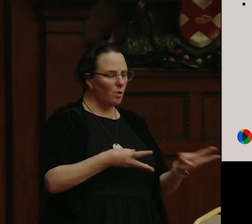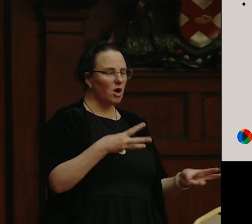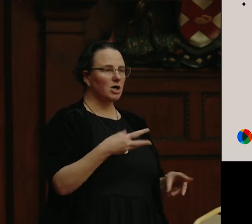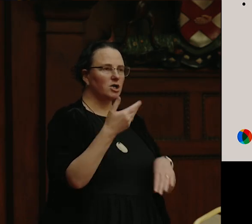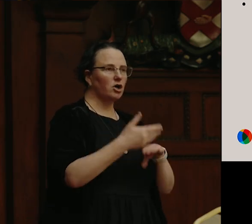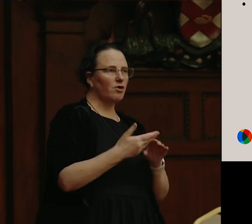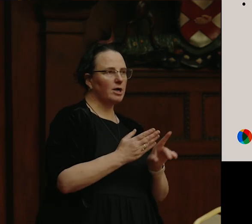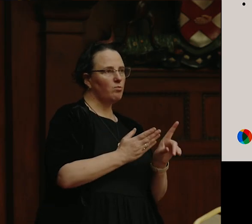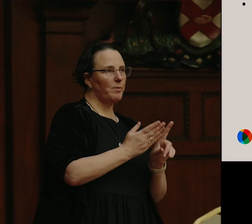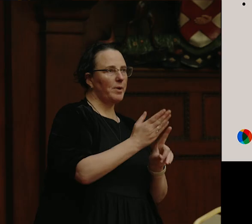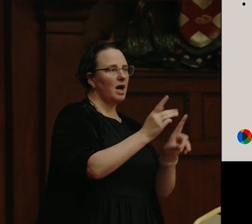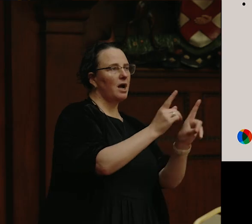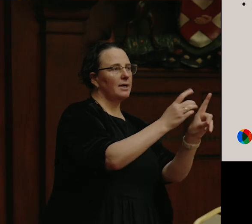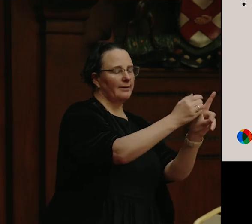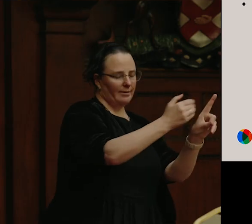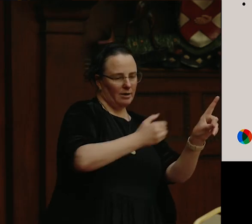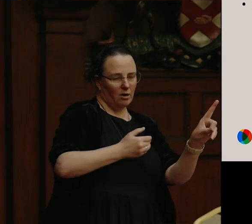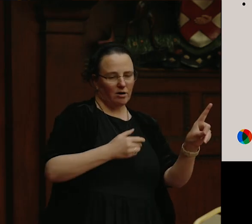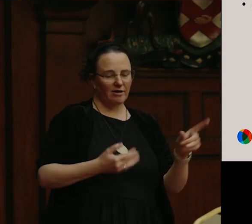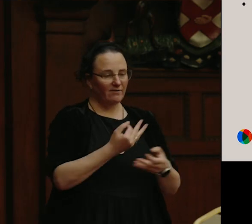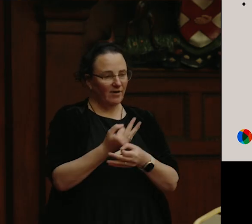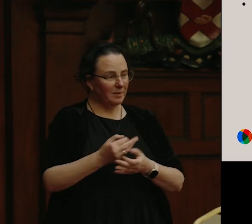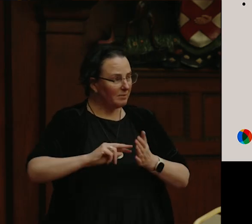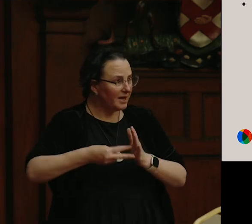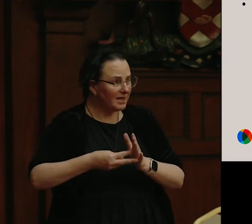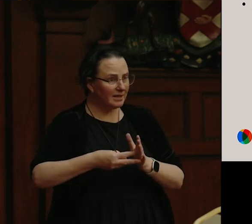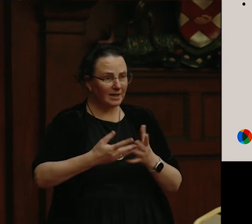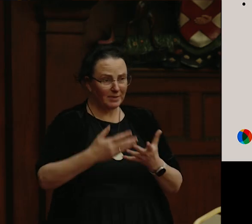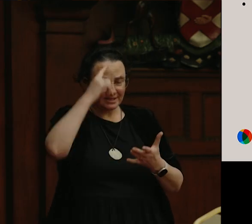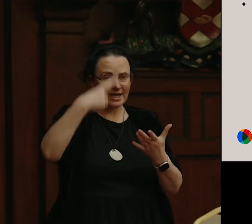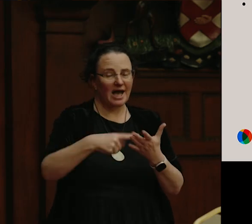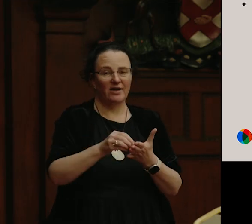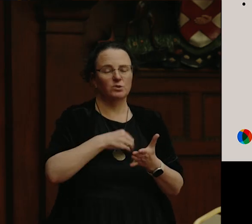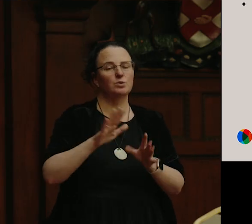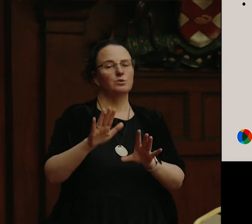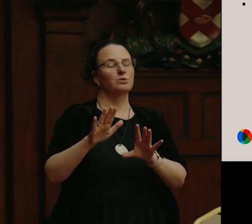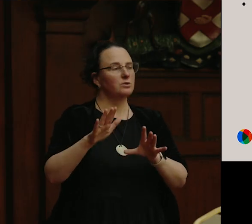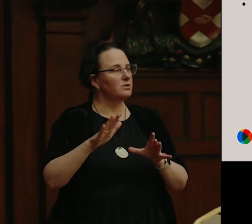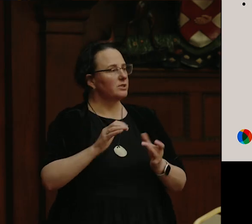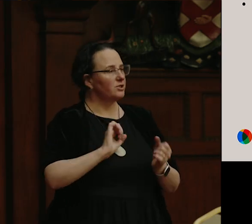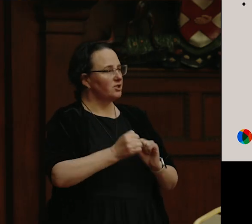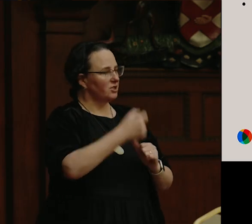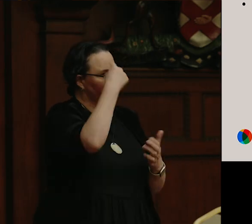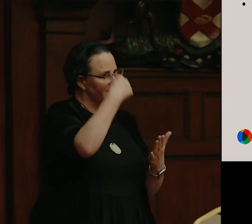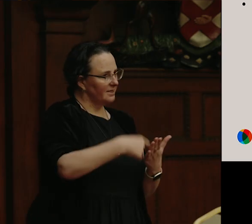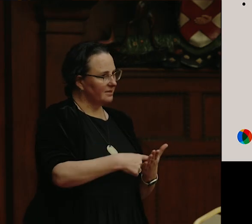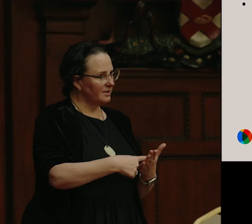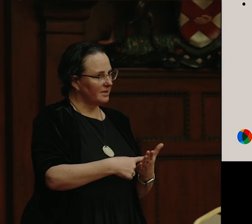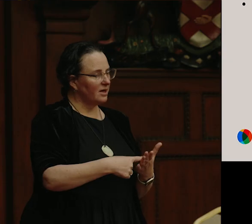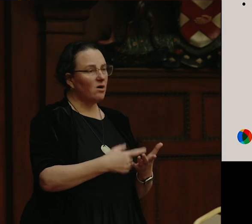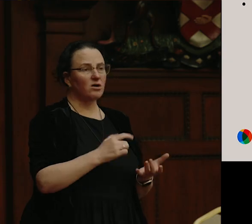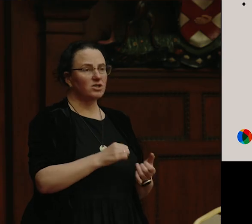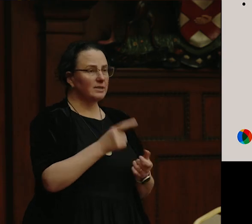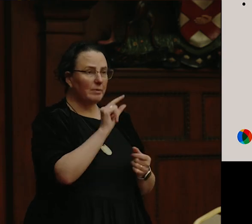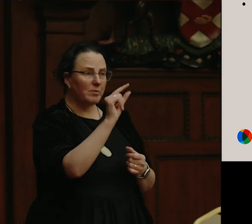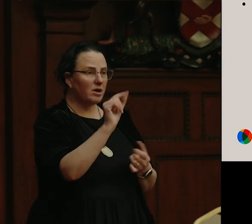career progression or changing family planning, like really big decisions and impact on their life, but also changes to more